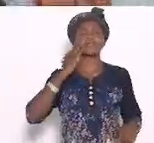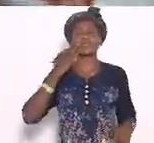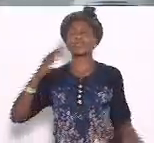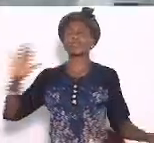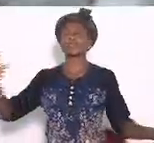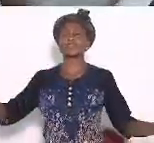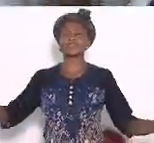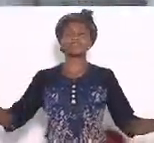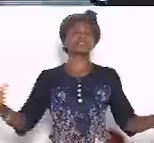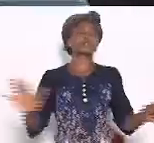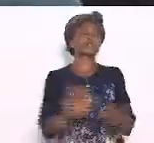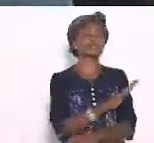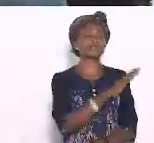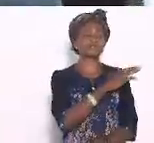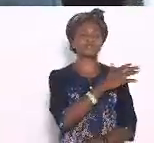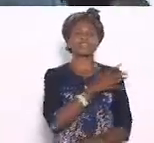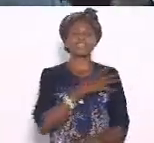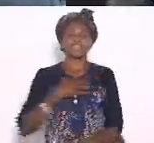be